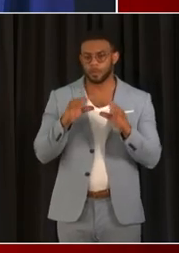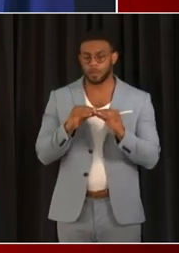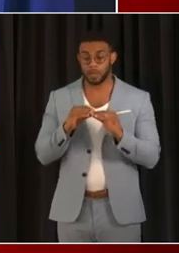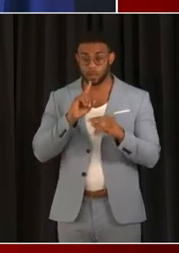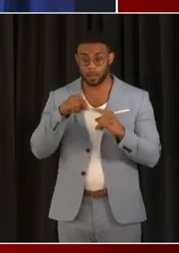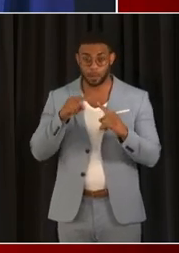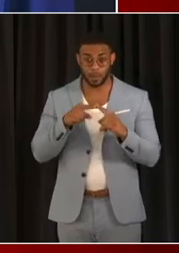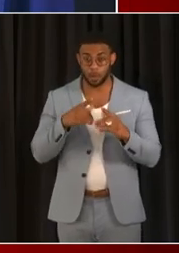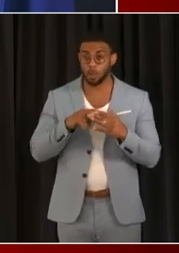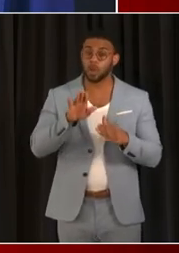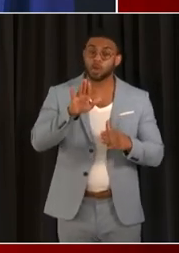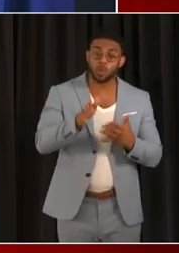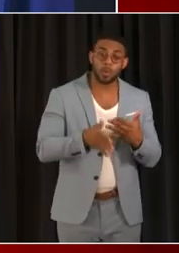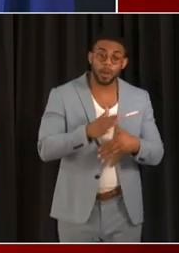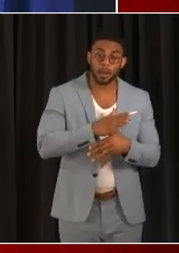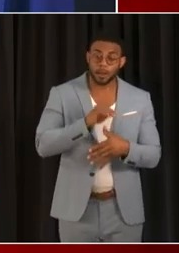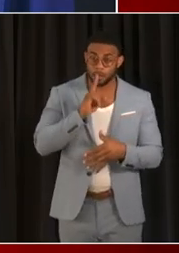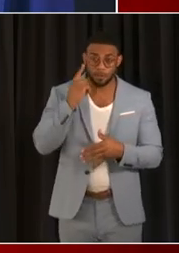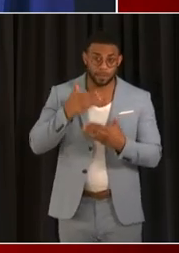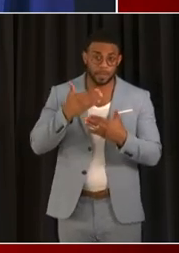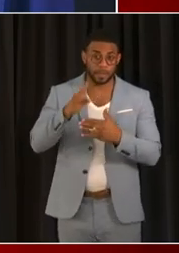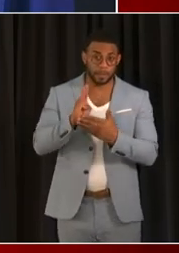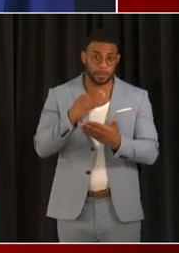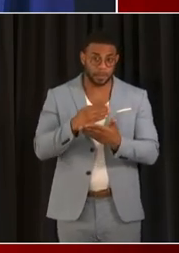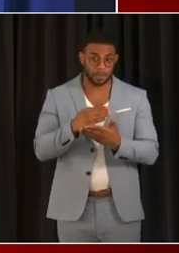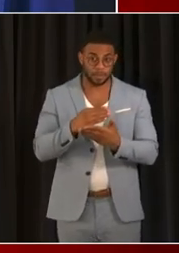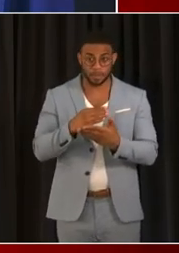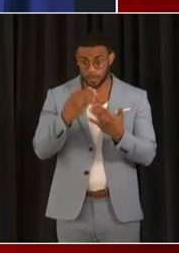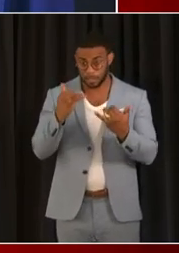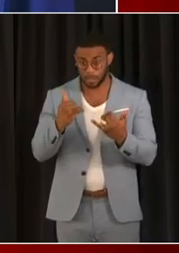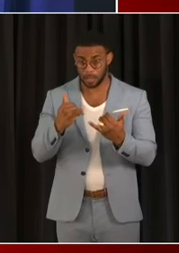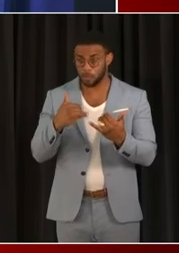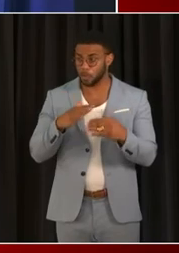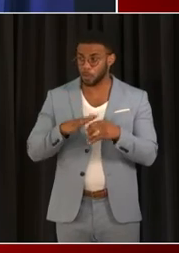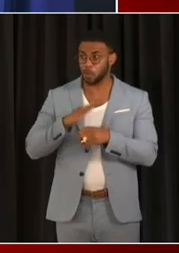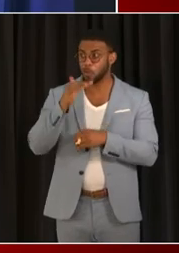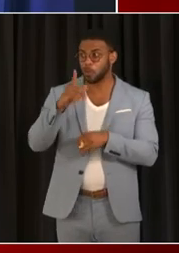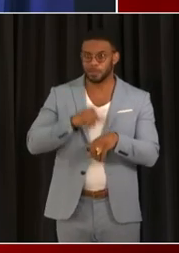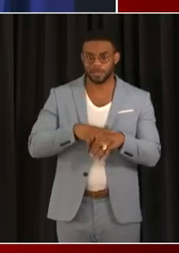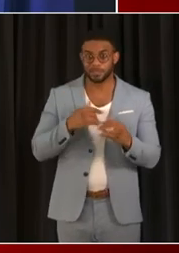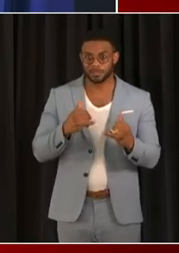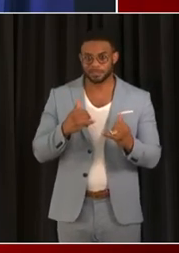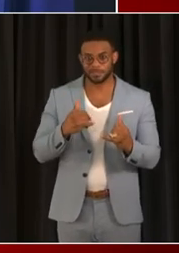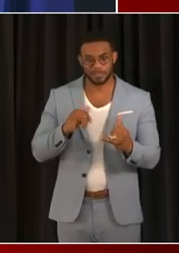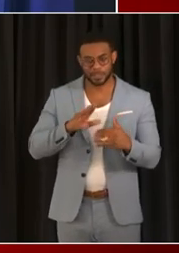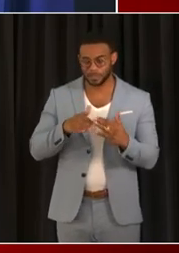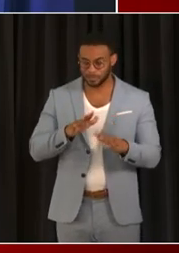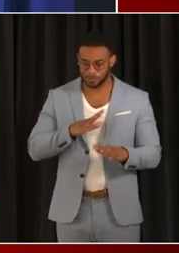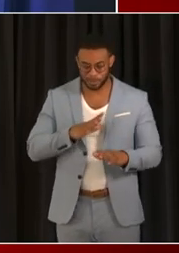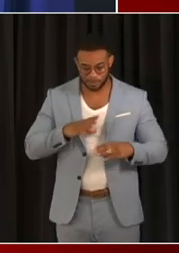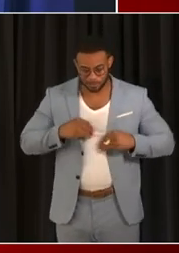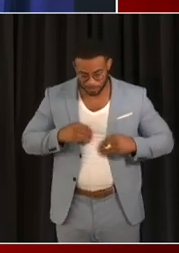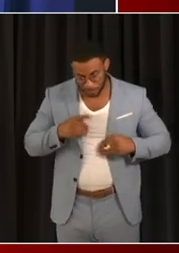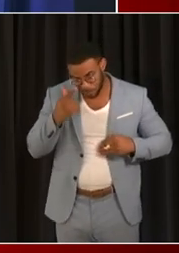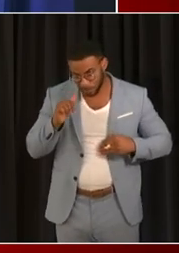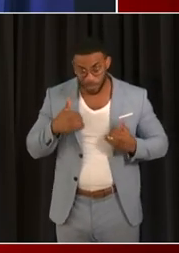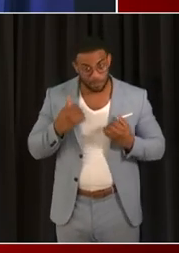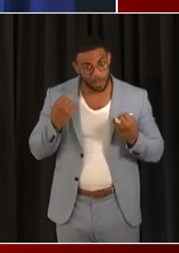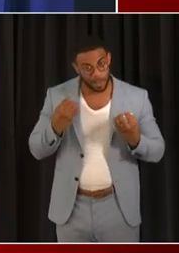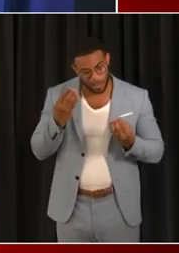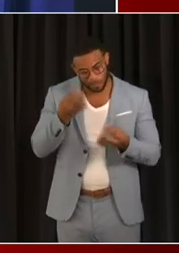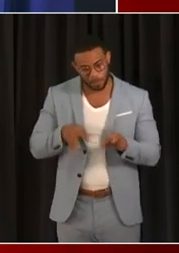forums and to talk about what your priorities are for the next budget. With that, we ran over on time today. That's entirely fine